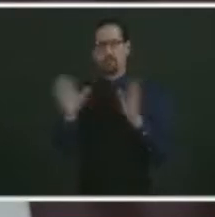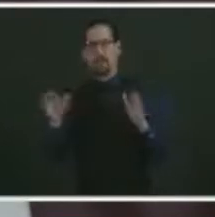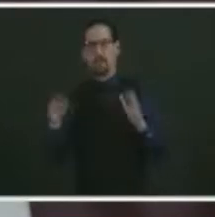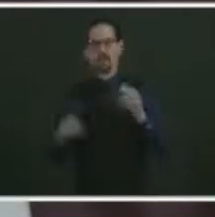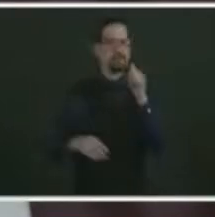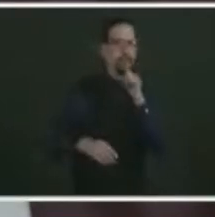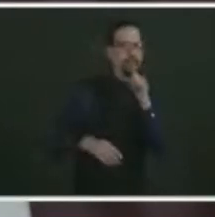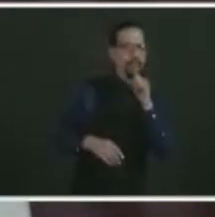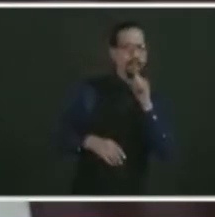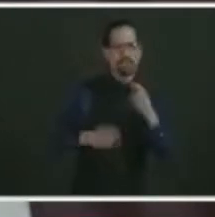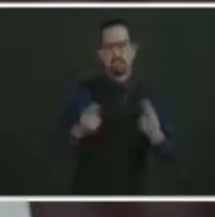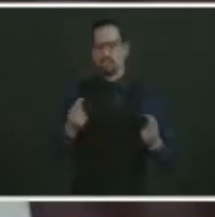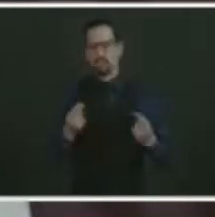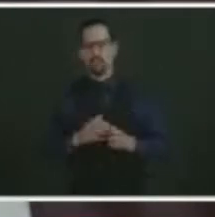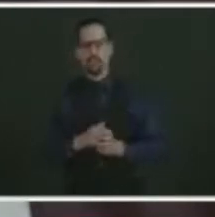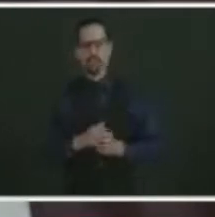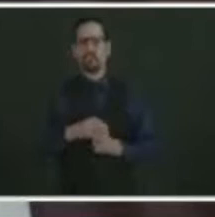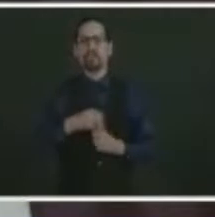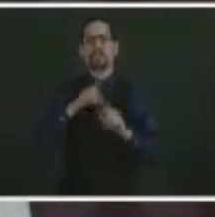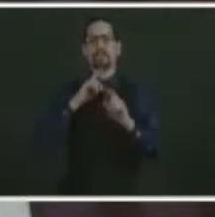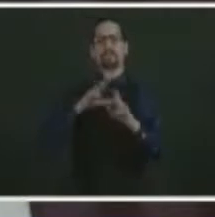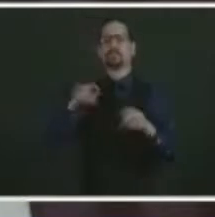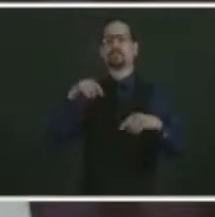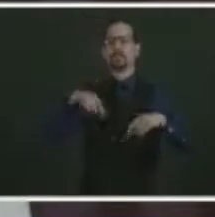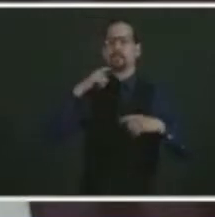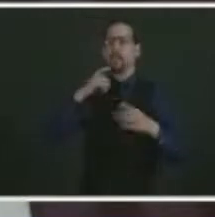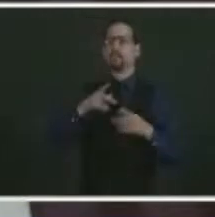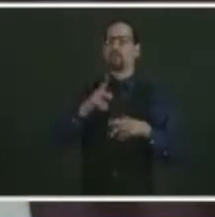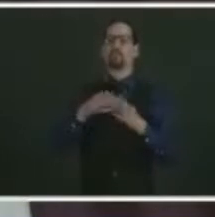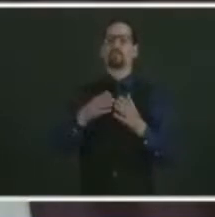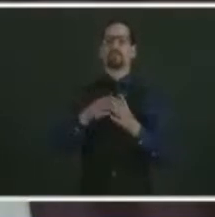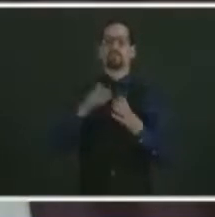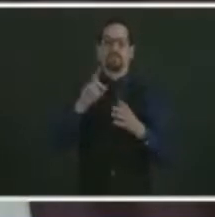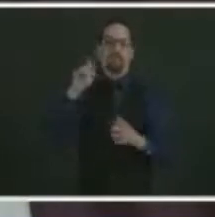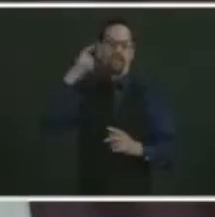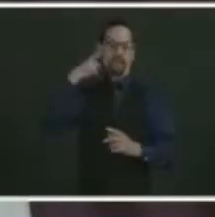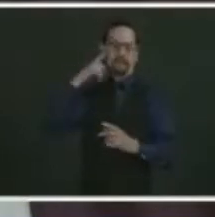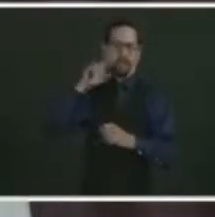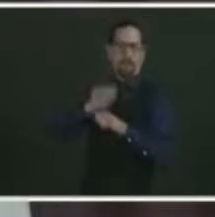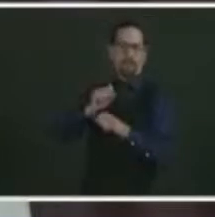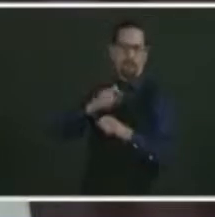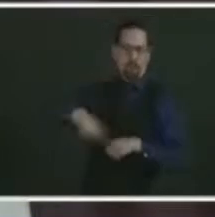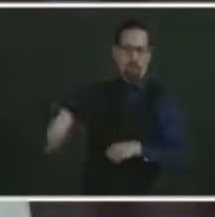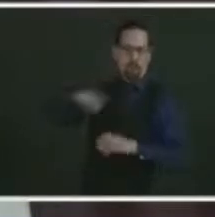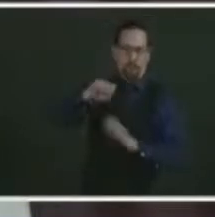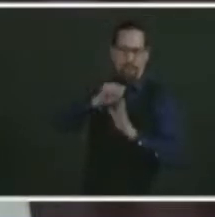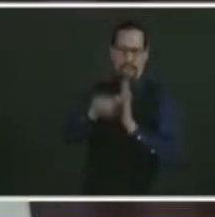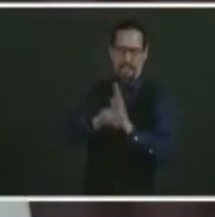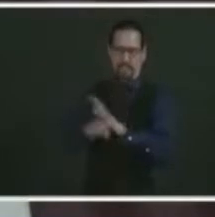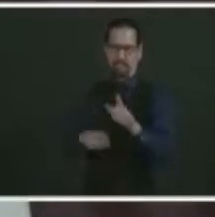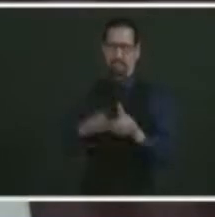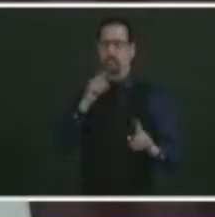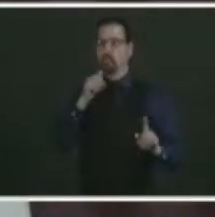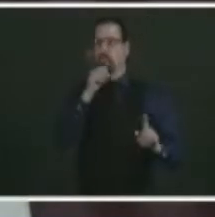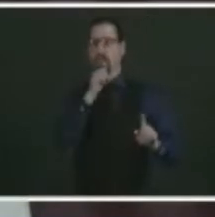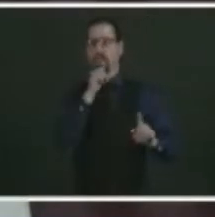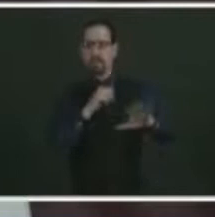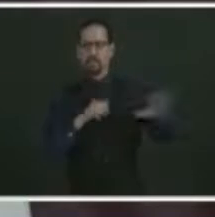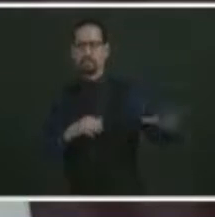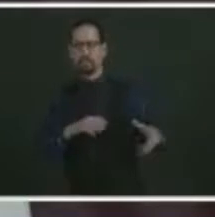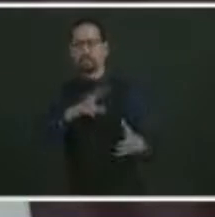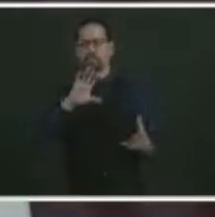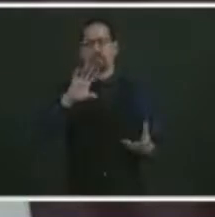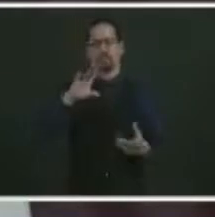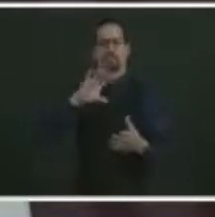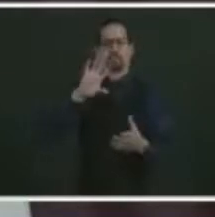in today's announcement, but similarly, we would encourage them to participate. It's all public dollars. And so if, some